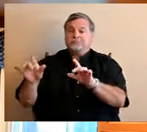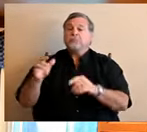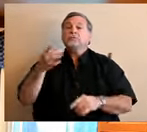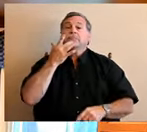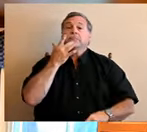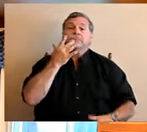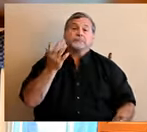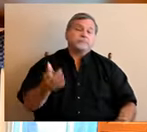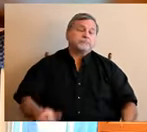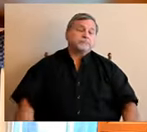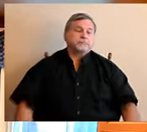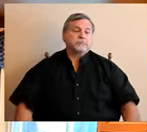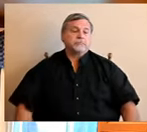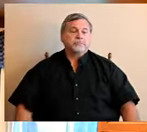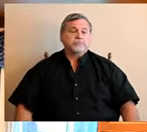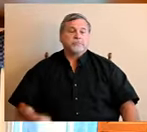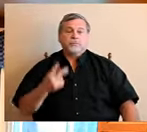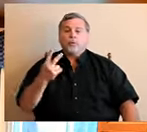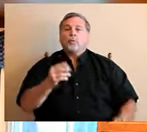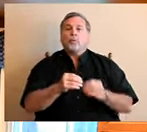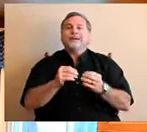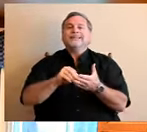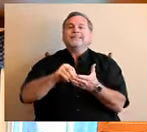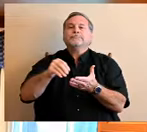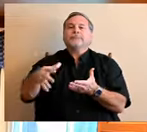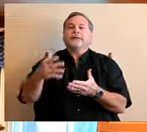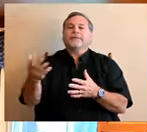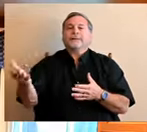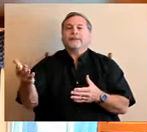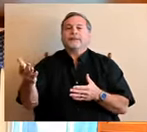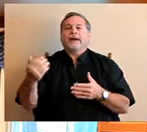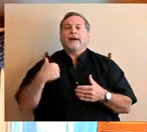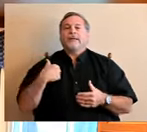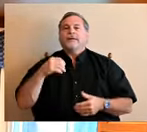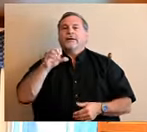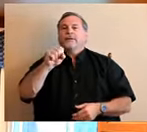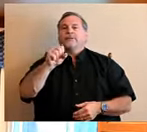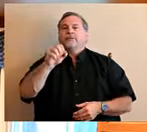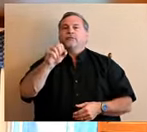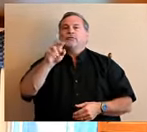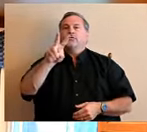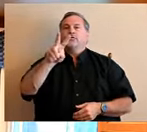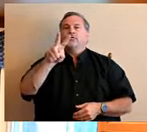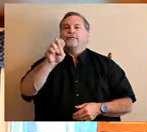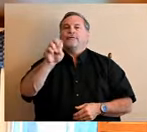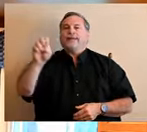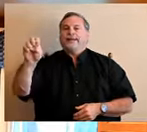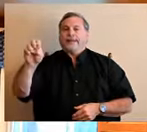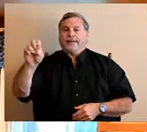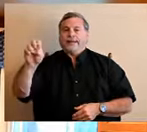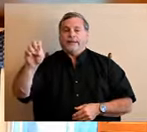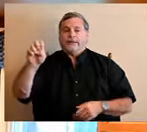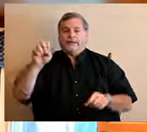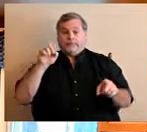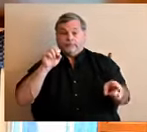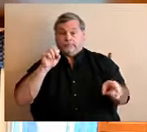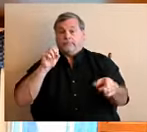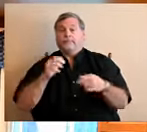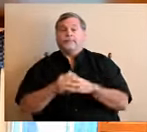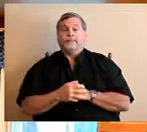like. Two more expensive things that we have a sous vide. Now a sous vide, that's this thing